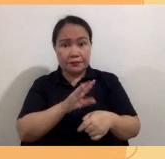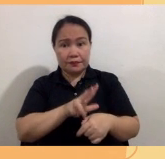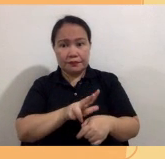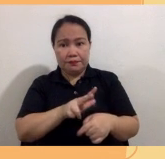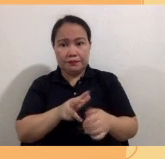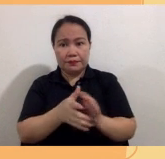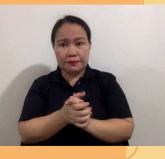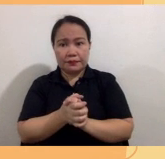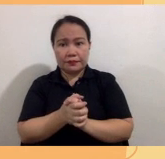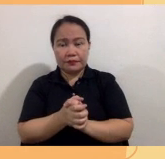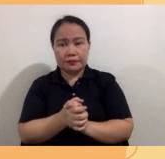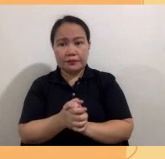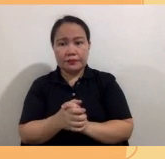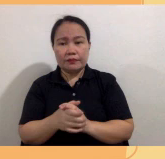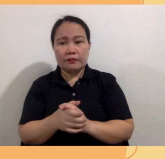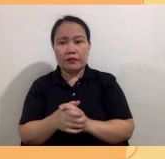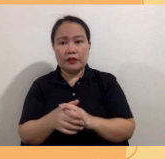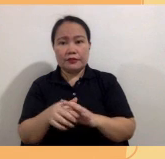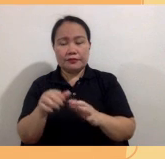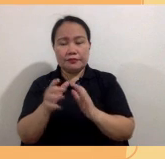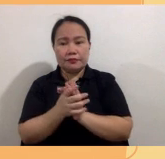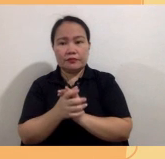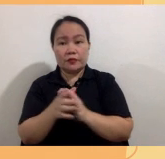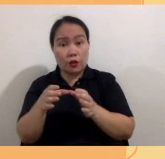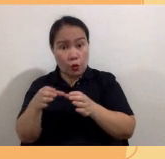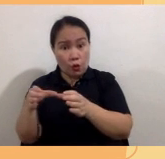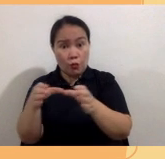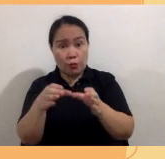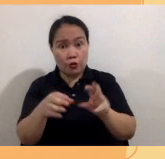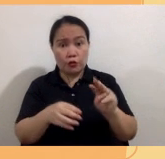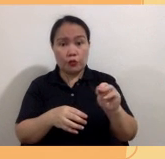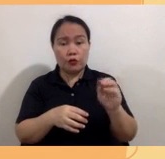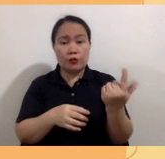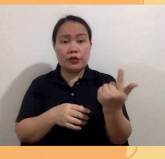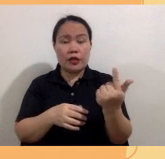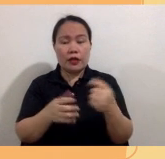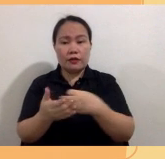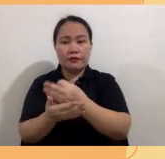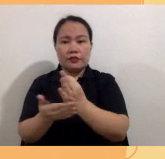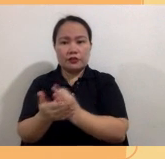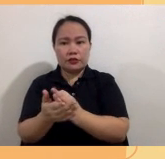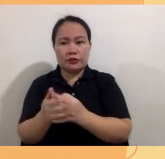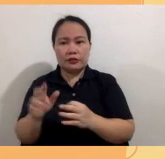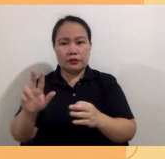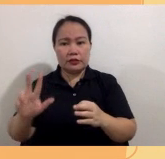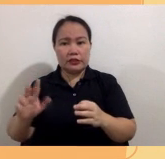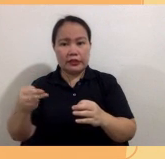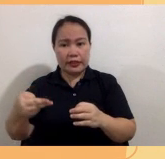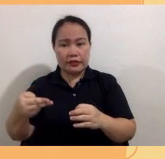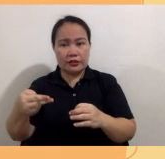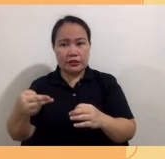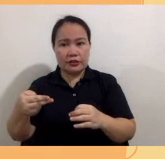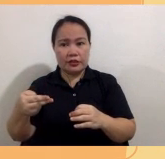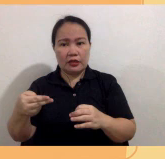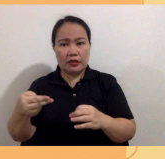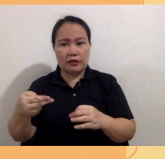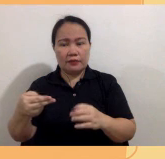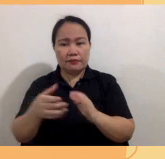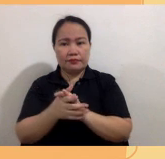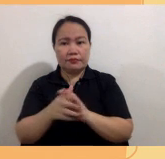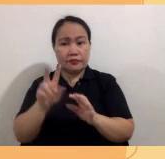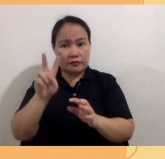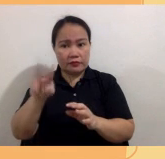3h? Kasi this is the common factor. Okay? Common monomial factor. So, 3h times h, that